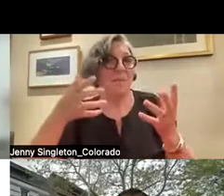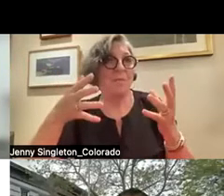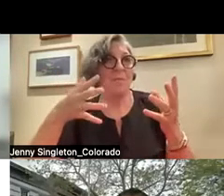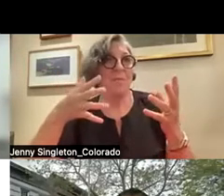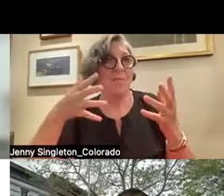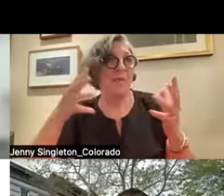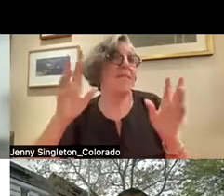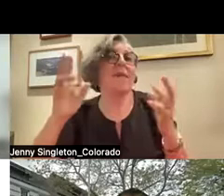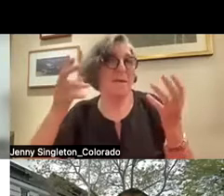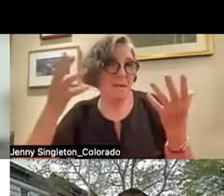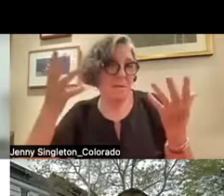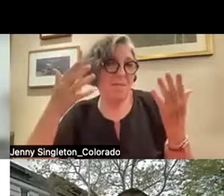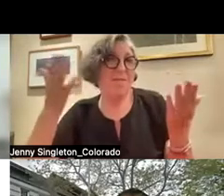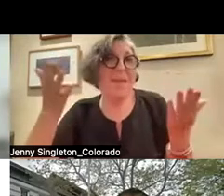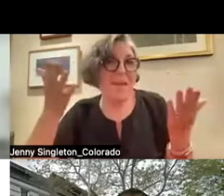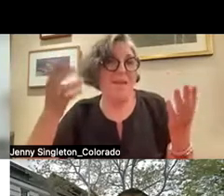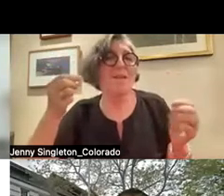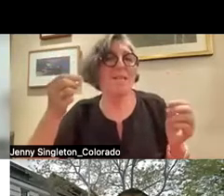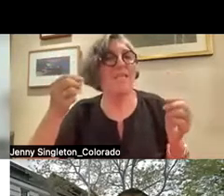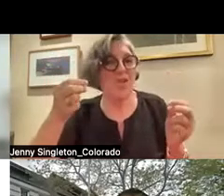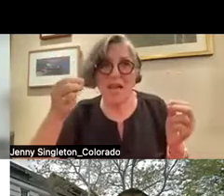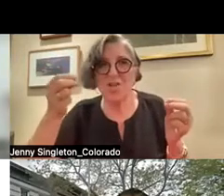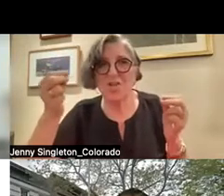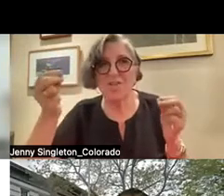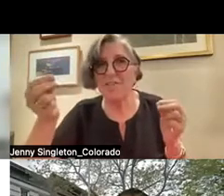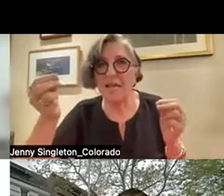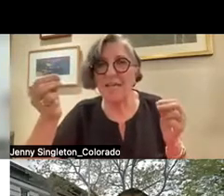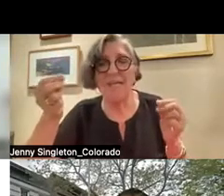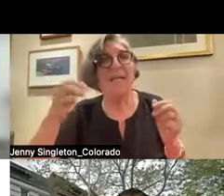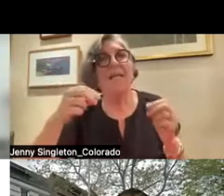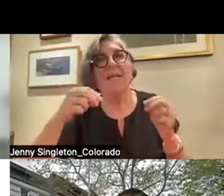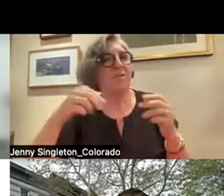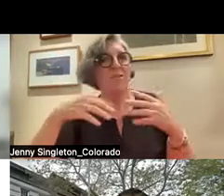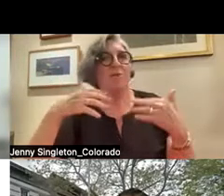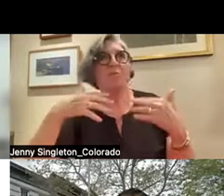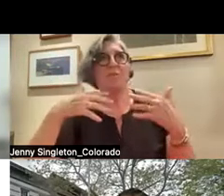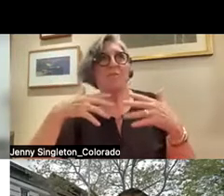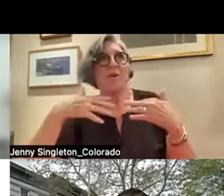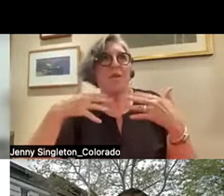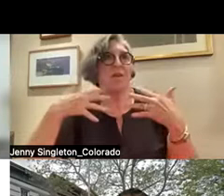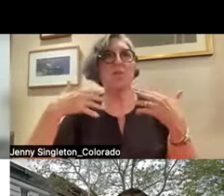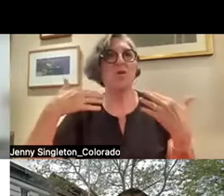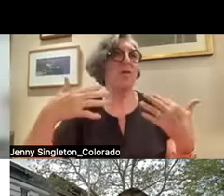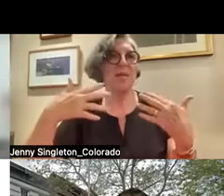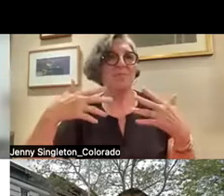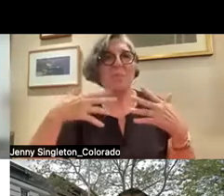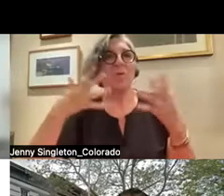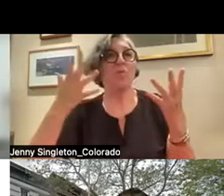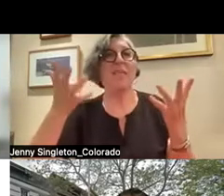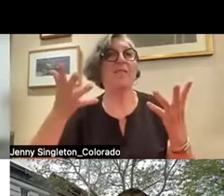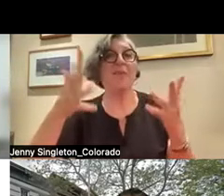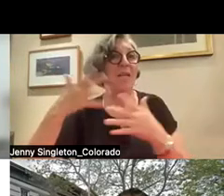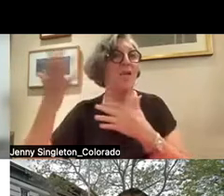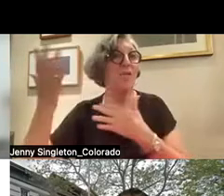there is a thing called international sign. there's not a community of people